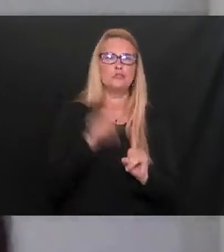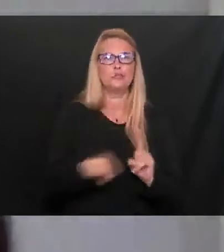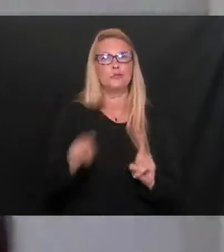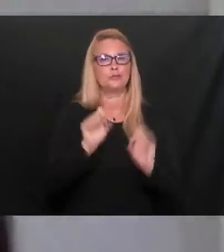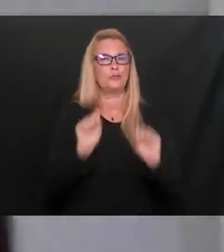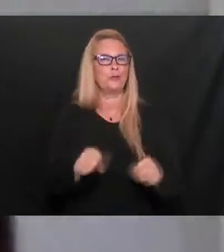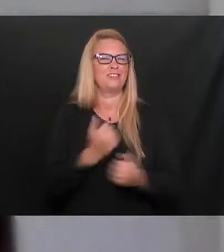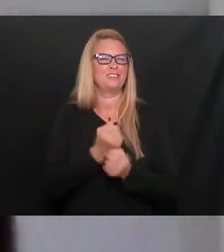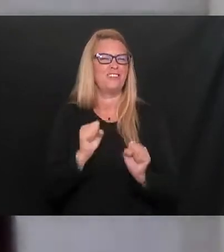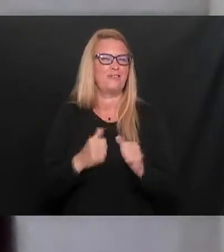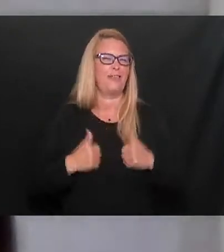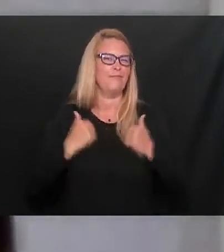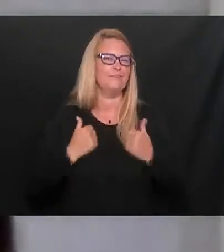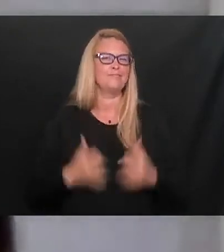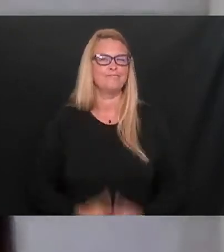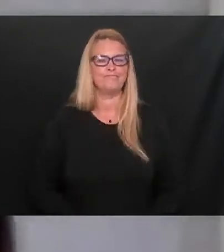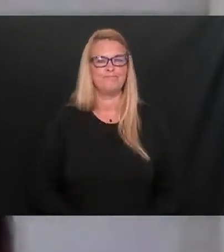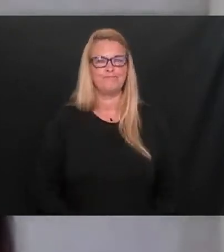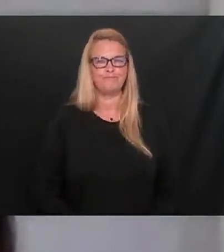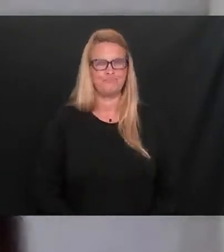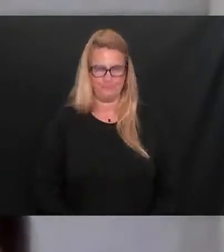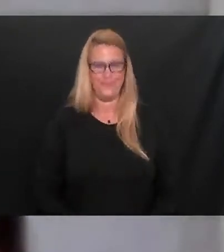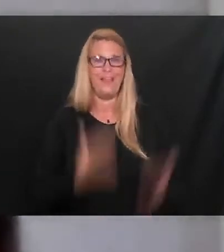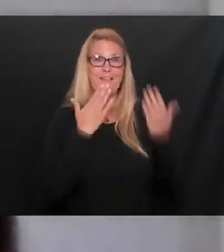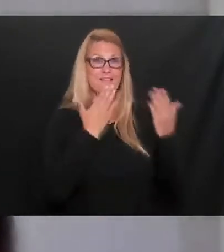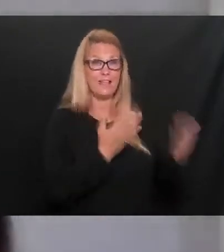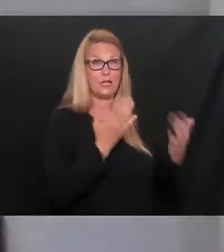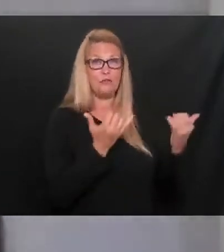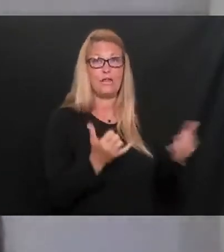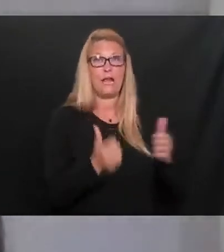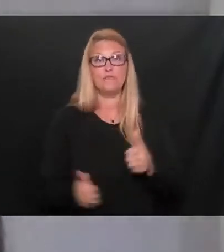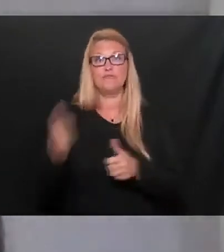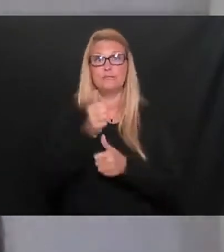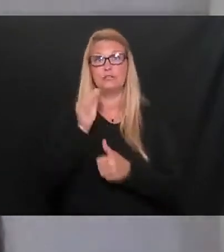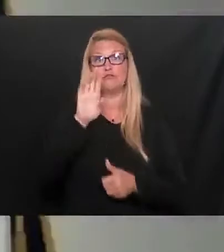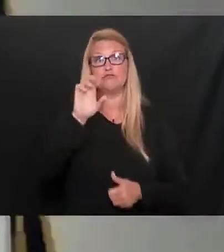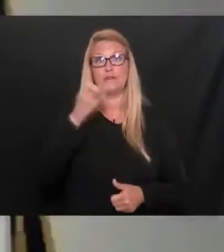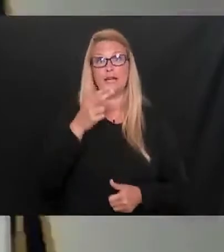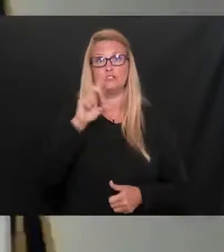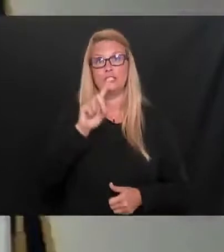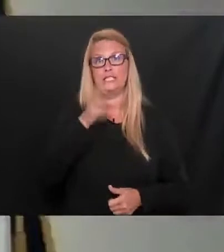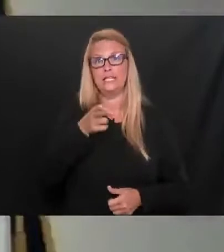Jordan. All right, thank you, Dr. Amjad. Next is Secretary Bill Crouch with the DHHR.